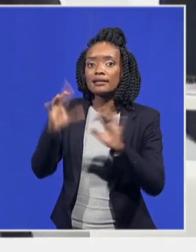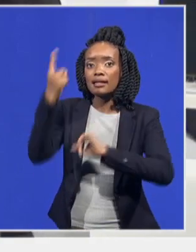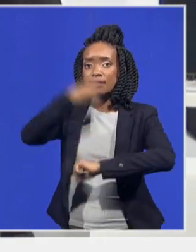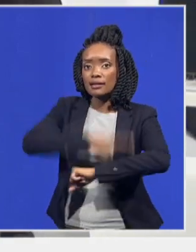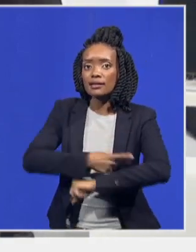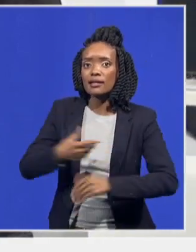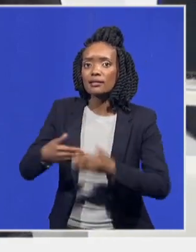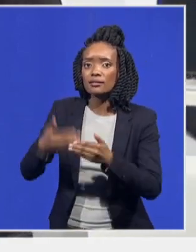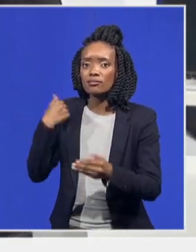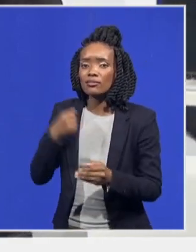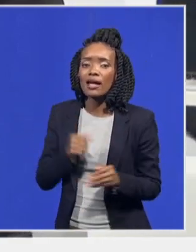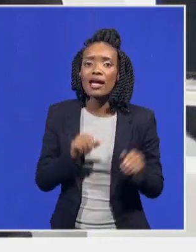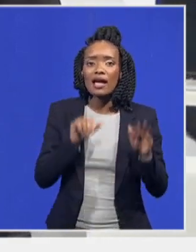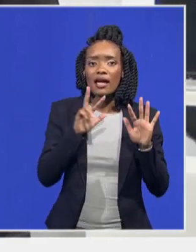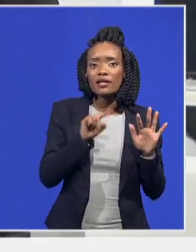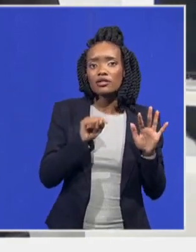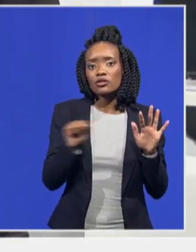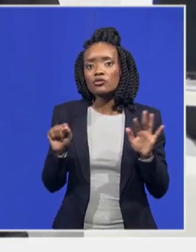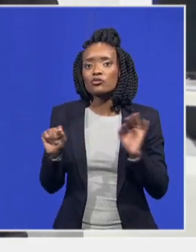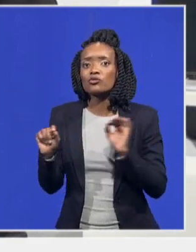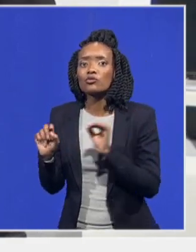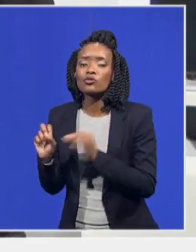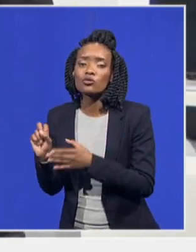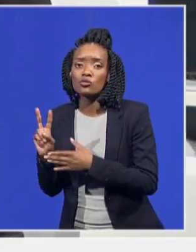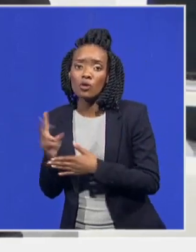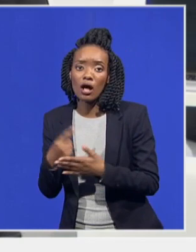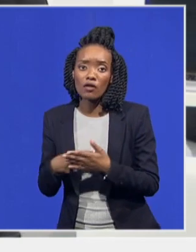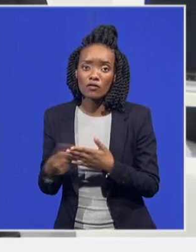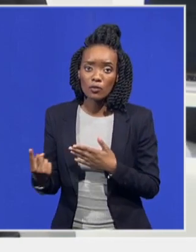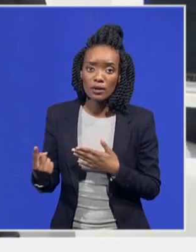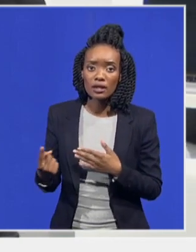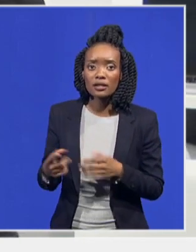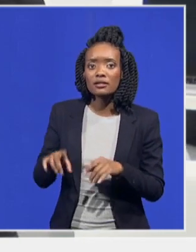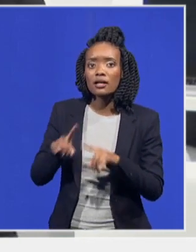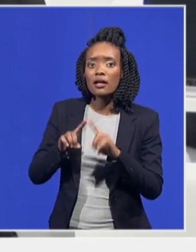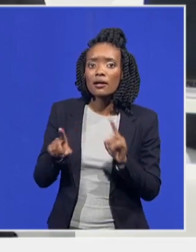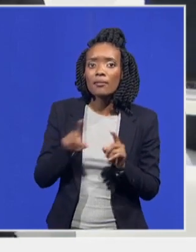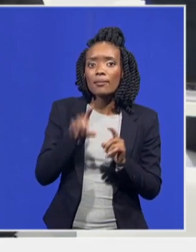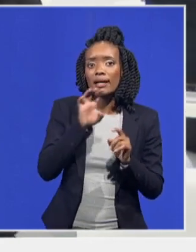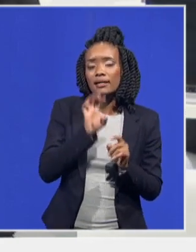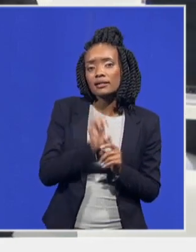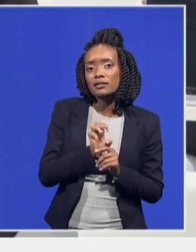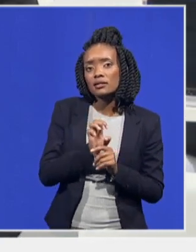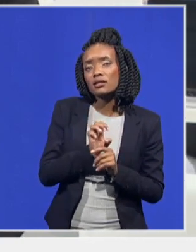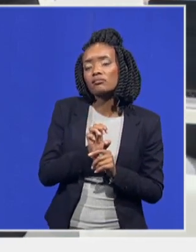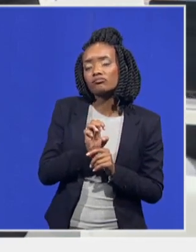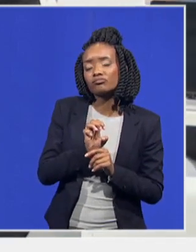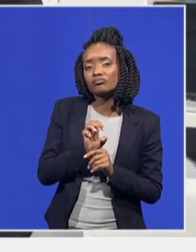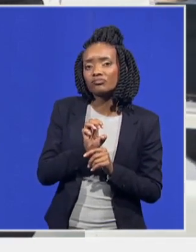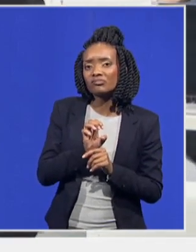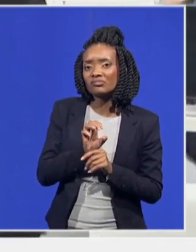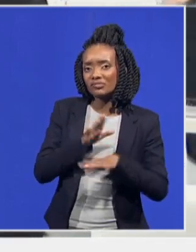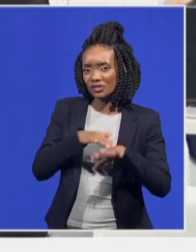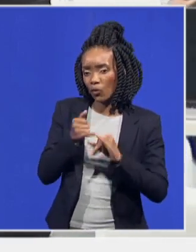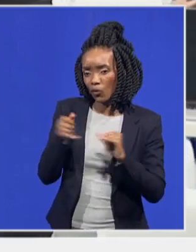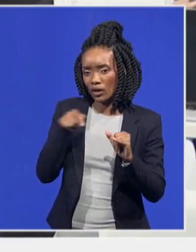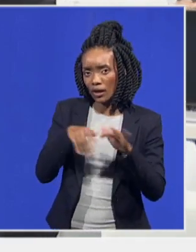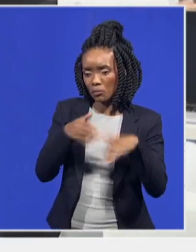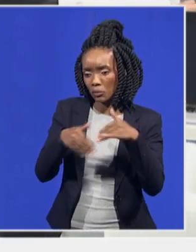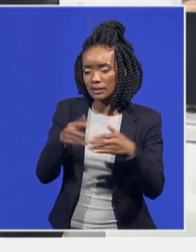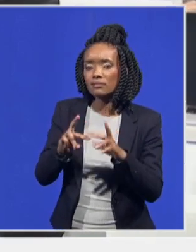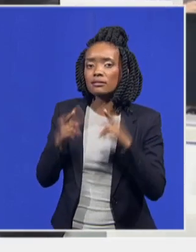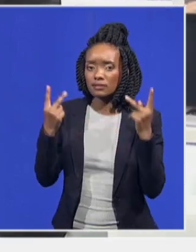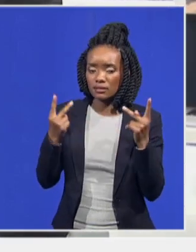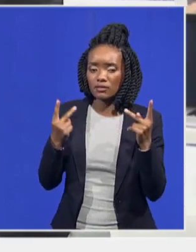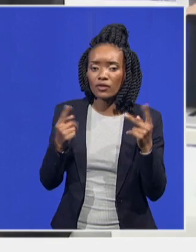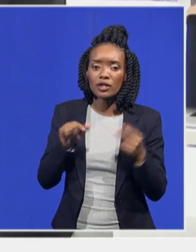about 8 to 12 weeks, but the online process is a bit difficult, different, should I say. We did hear